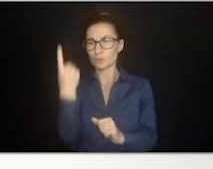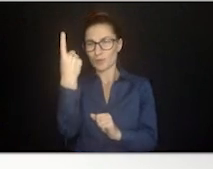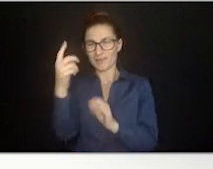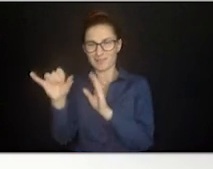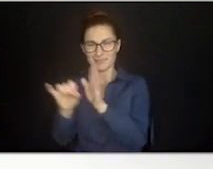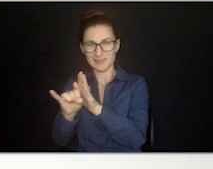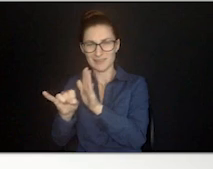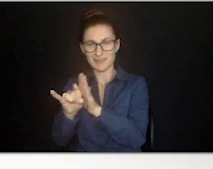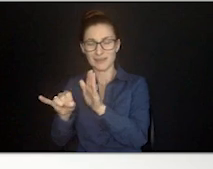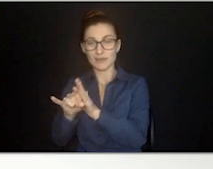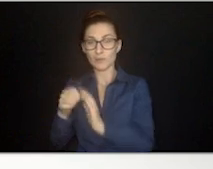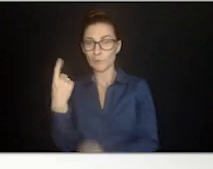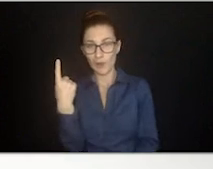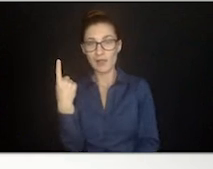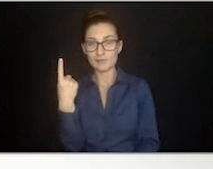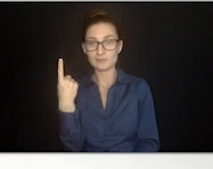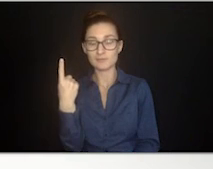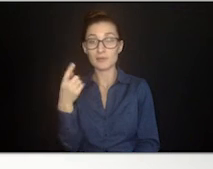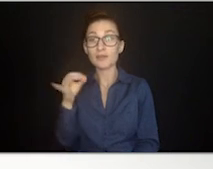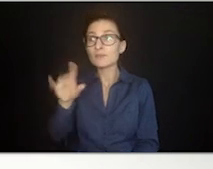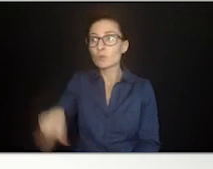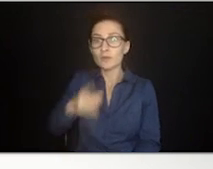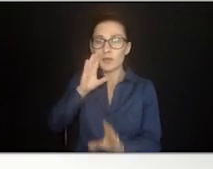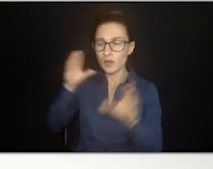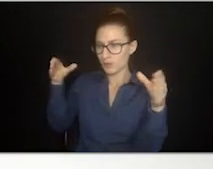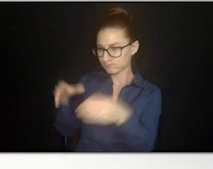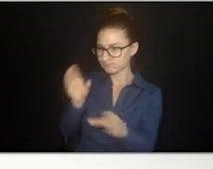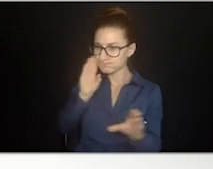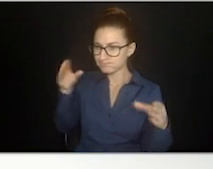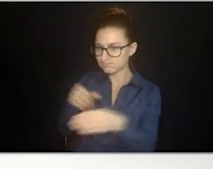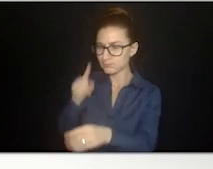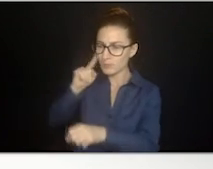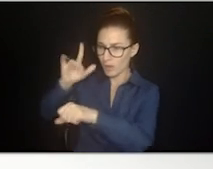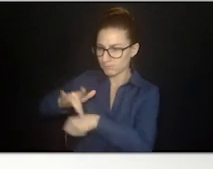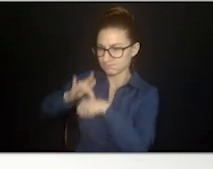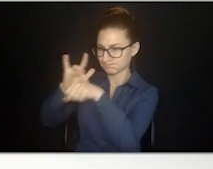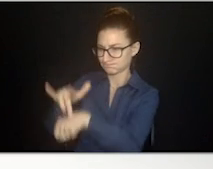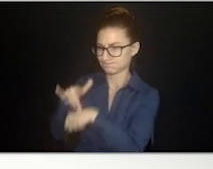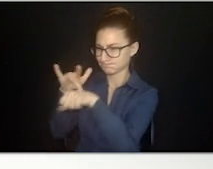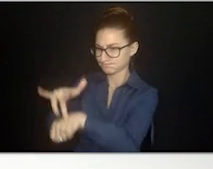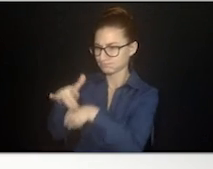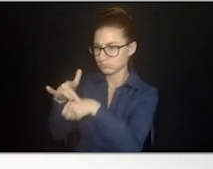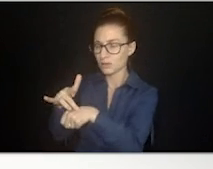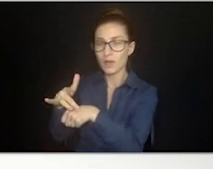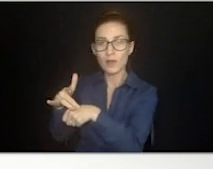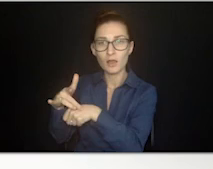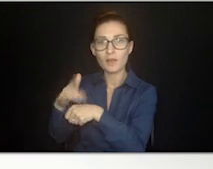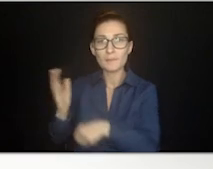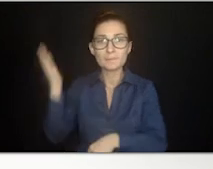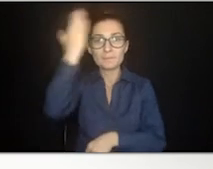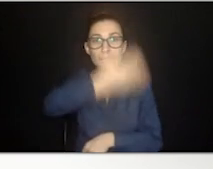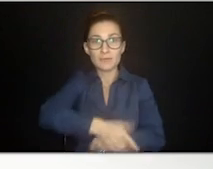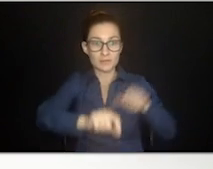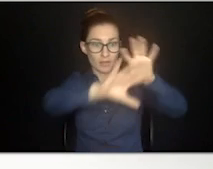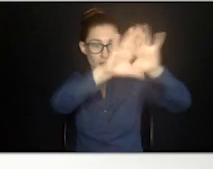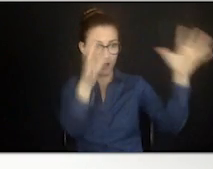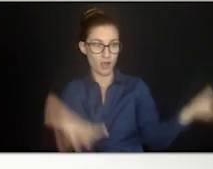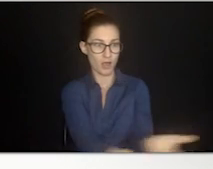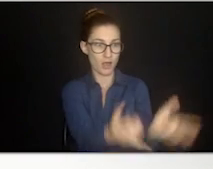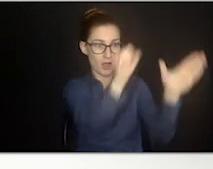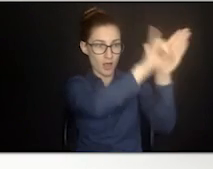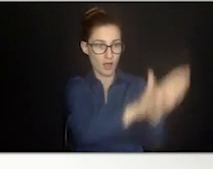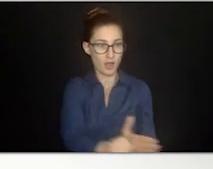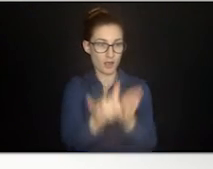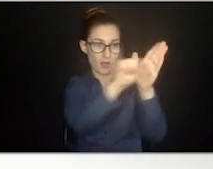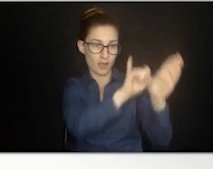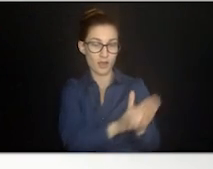identity. However, if it's the only thing being recognized, talked about, or considered, we're missing the bigger picture. Students who are